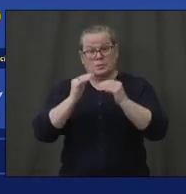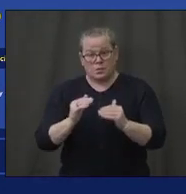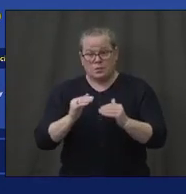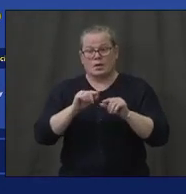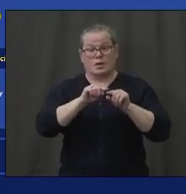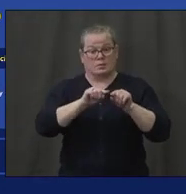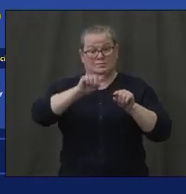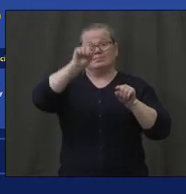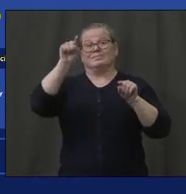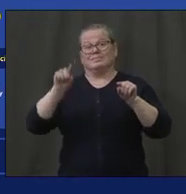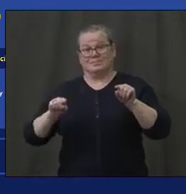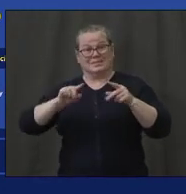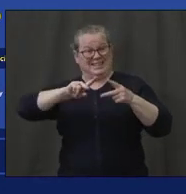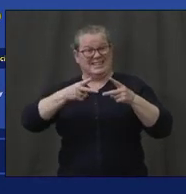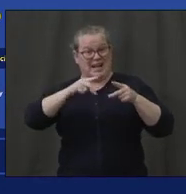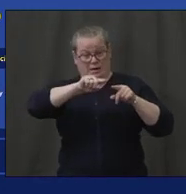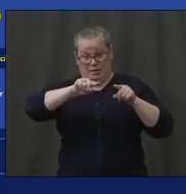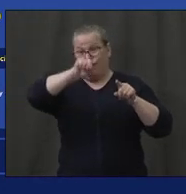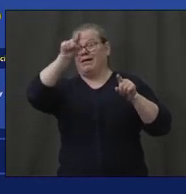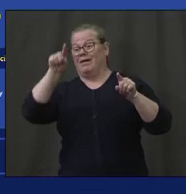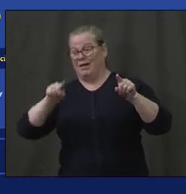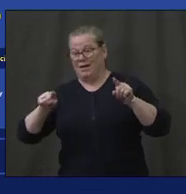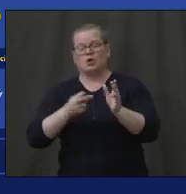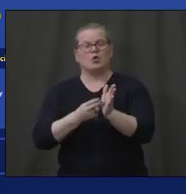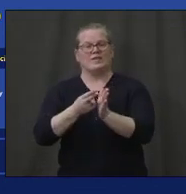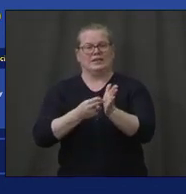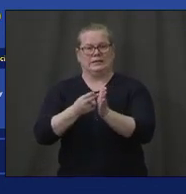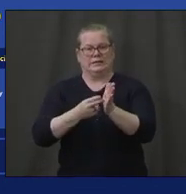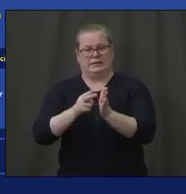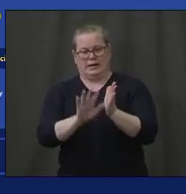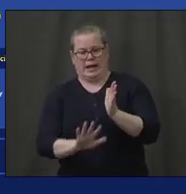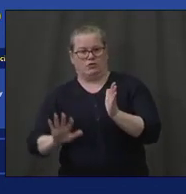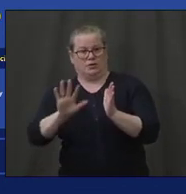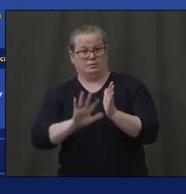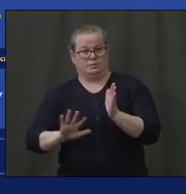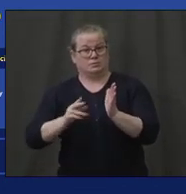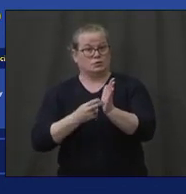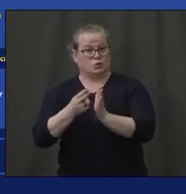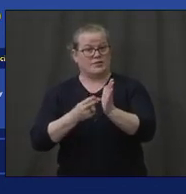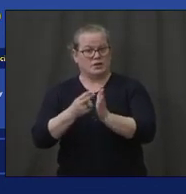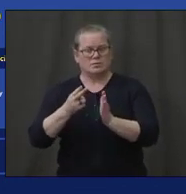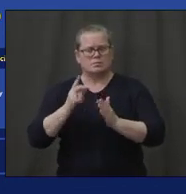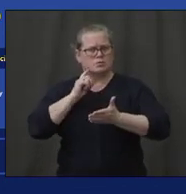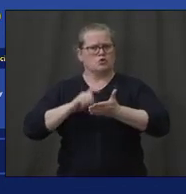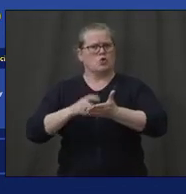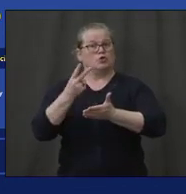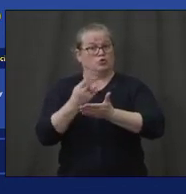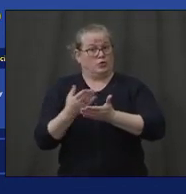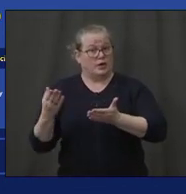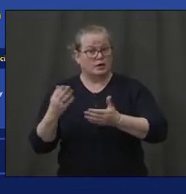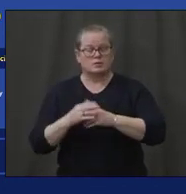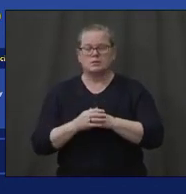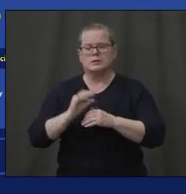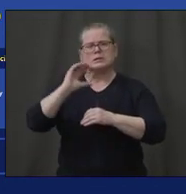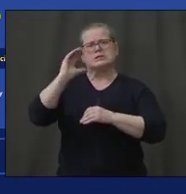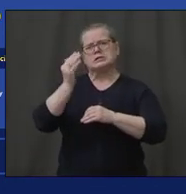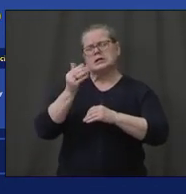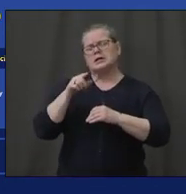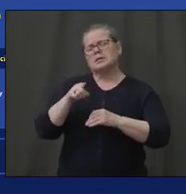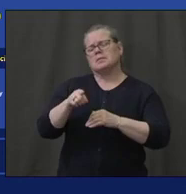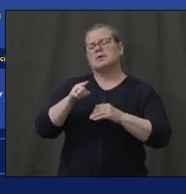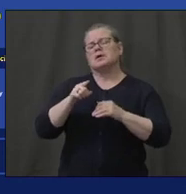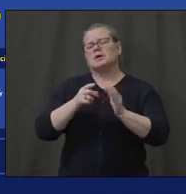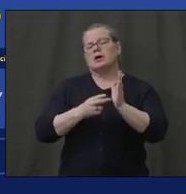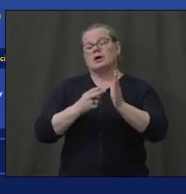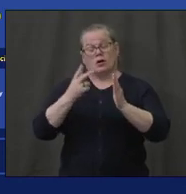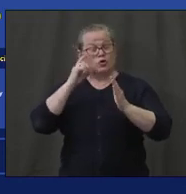County. And again, New Haven County, two things are indicative there. Probably the surge is going to be 2 or 3